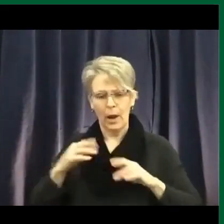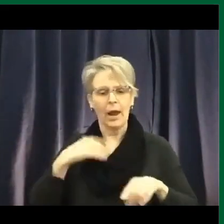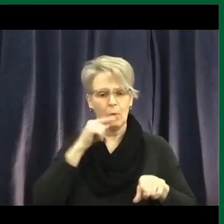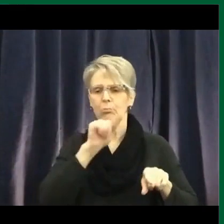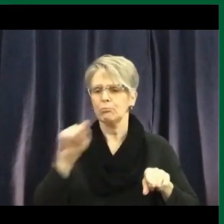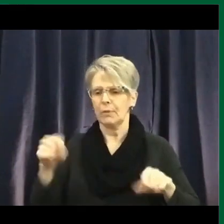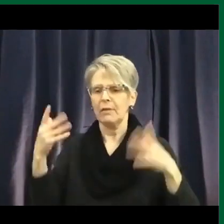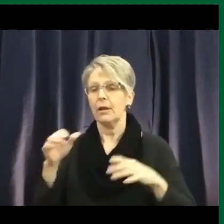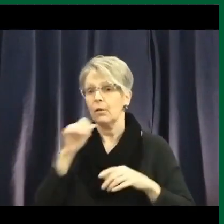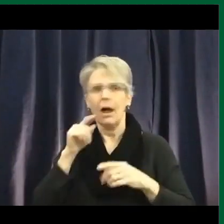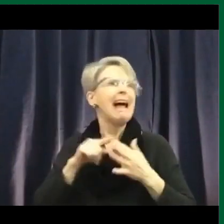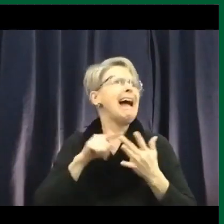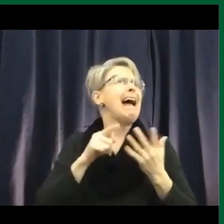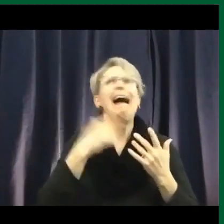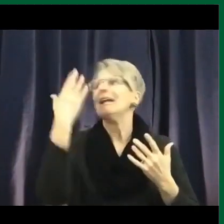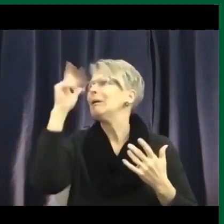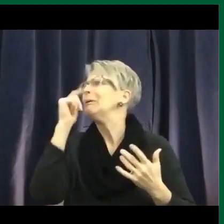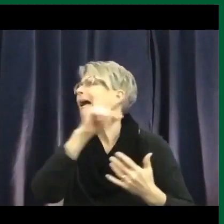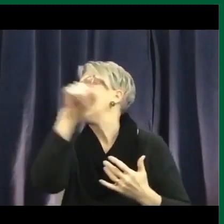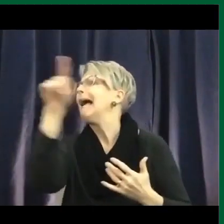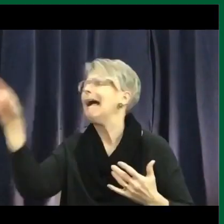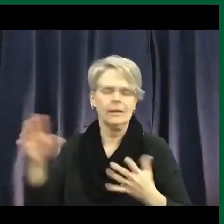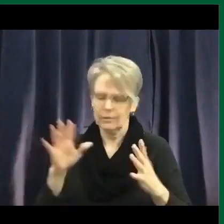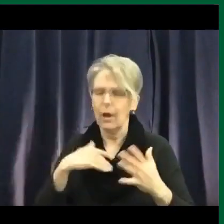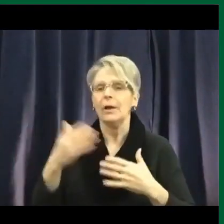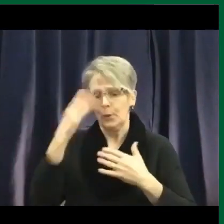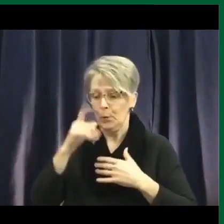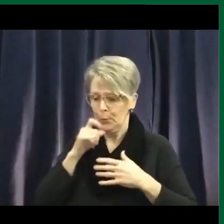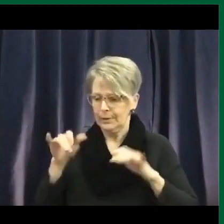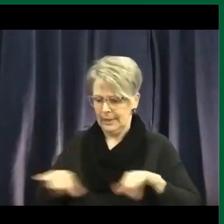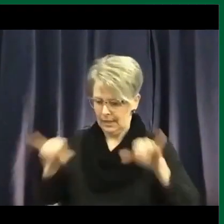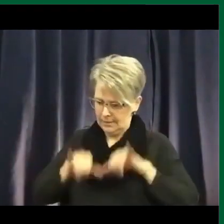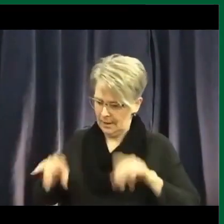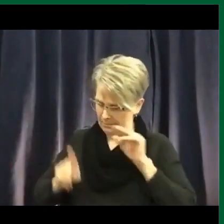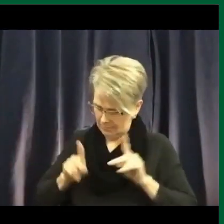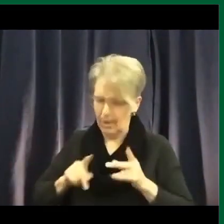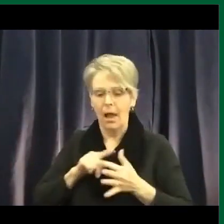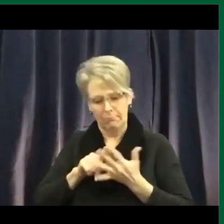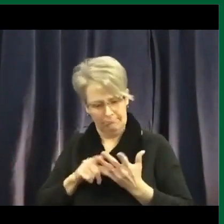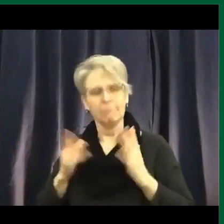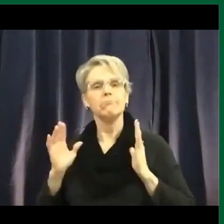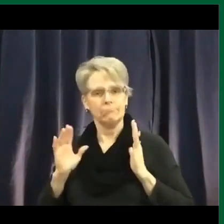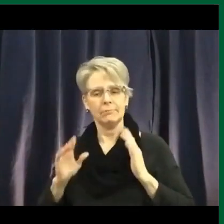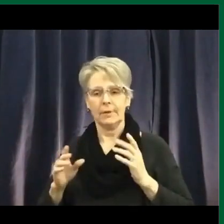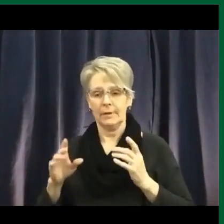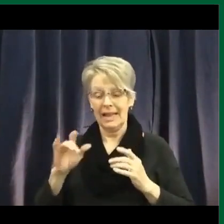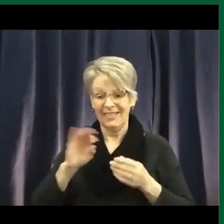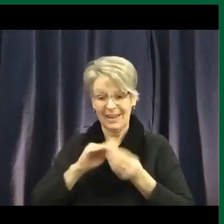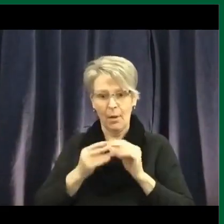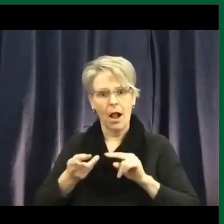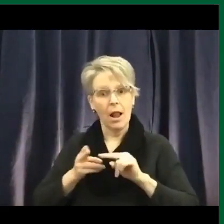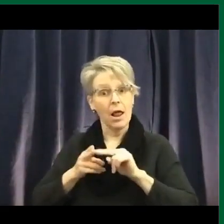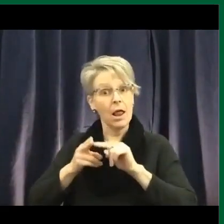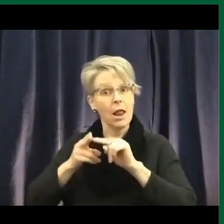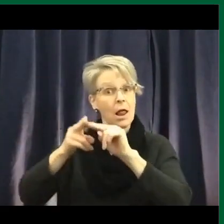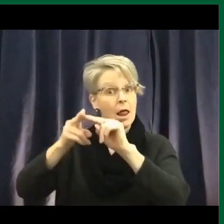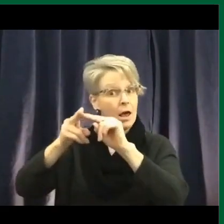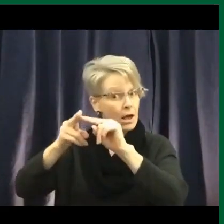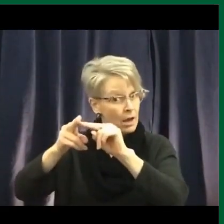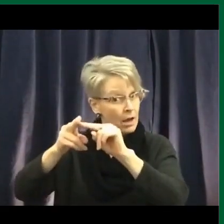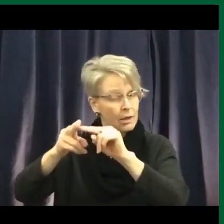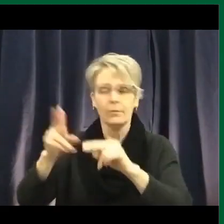through testing and isolation. But certainly if case numbers continue to trend up, and indications from UK and other countries suggested